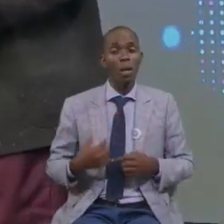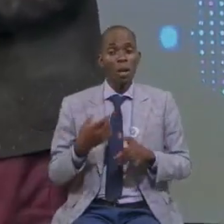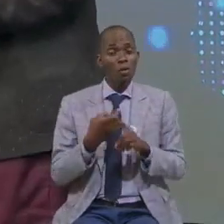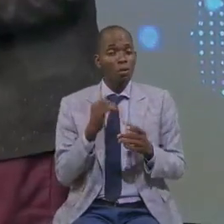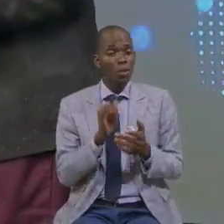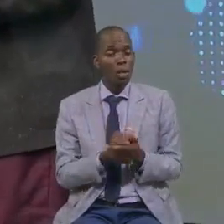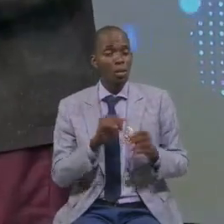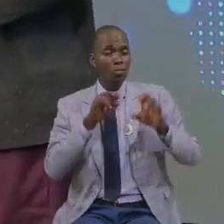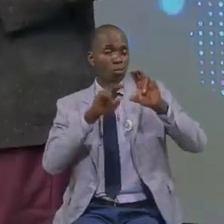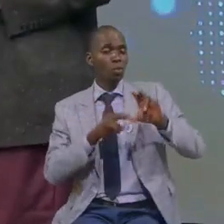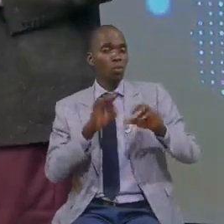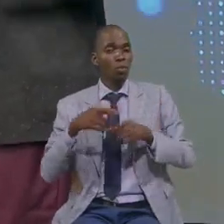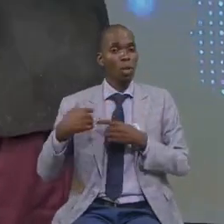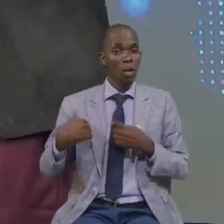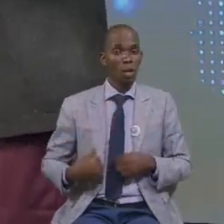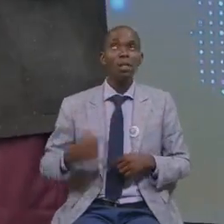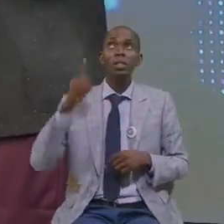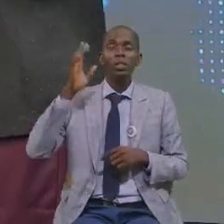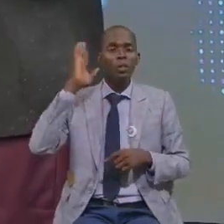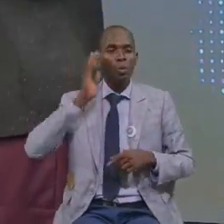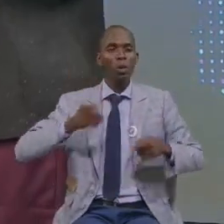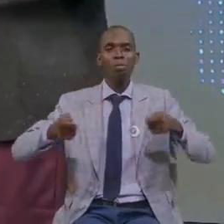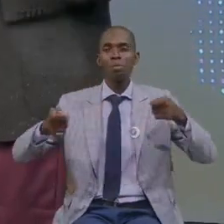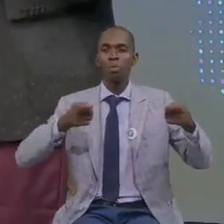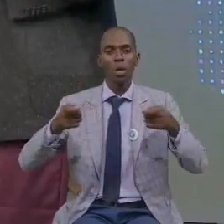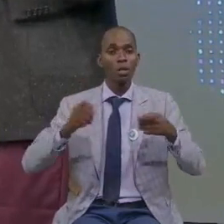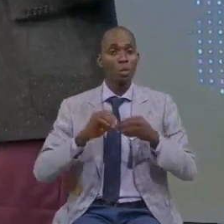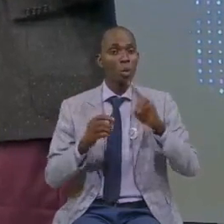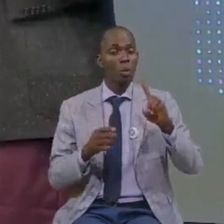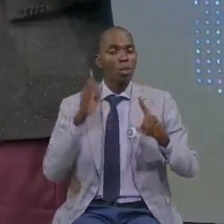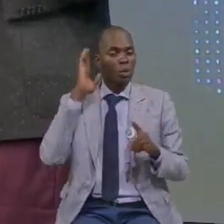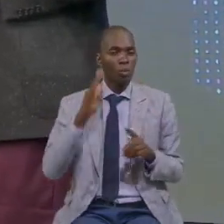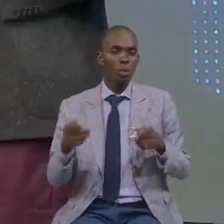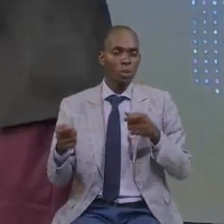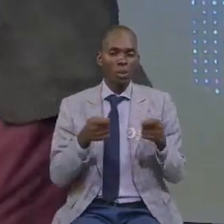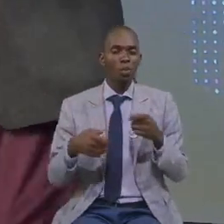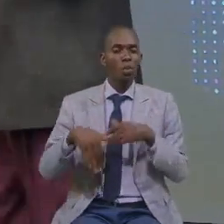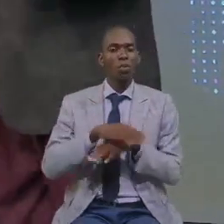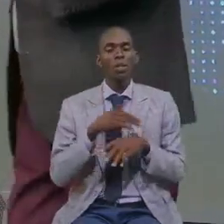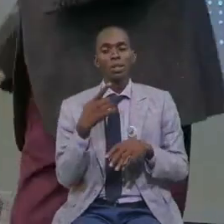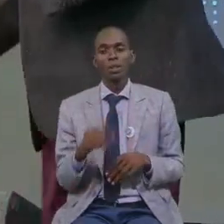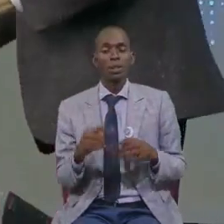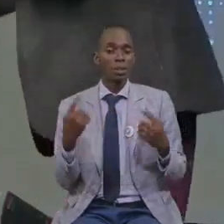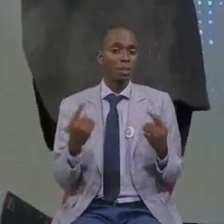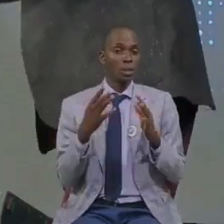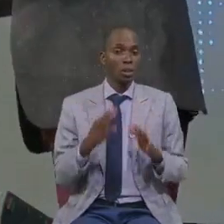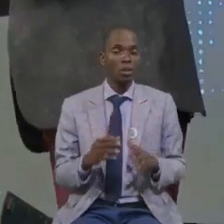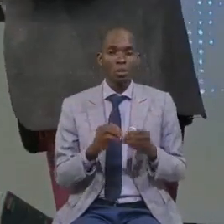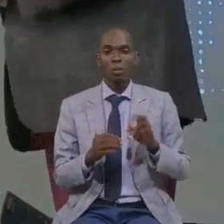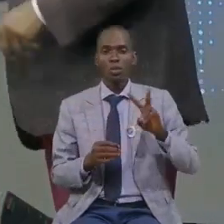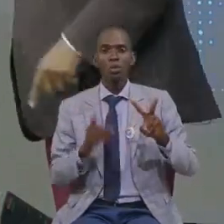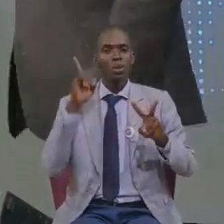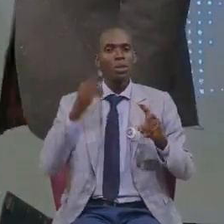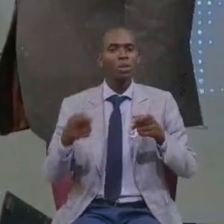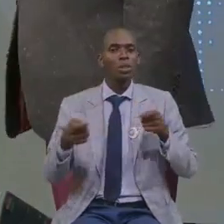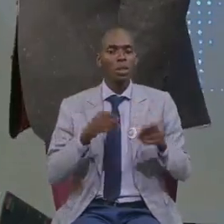your heart he will reign. Number one, he reigns over the heathen. Number two, he reigns in